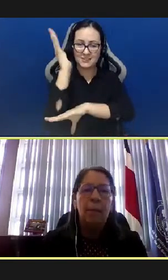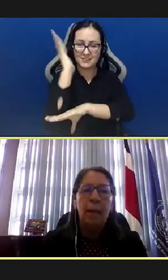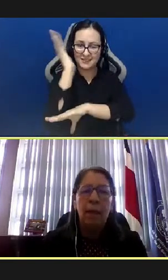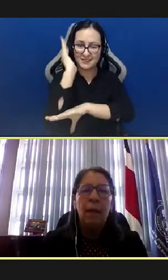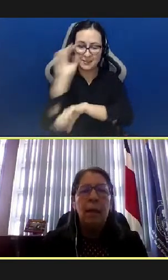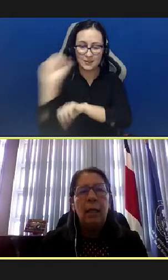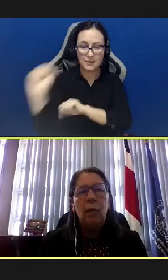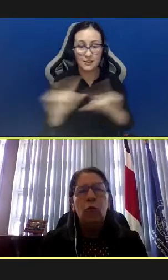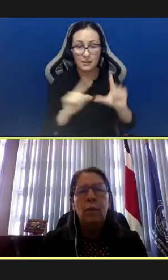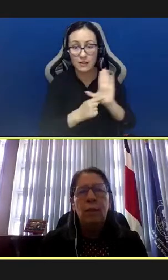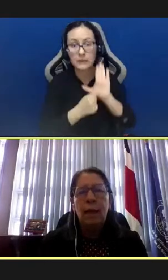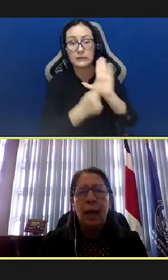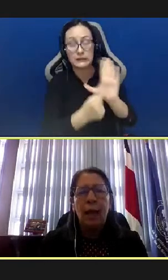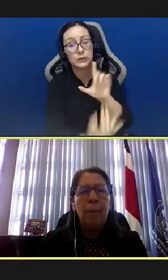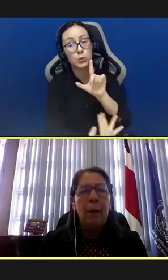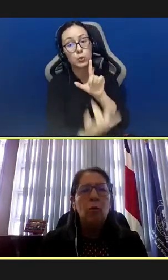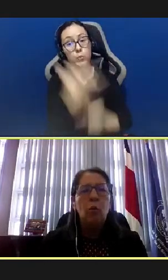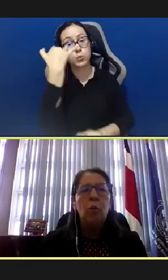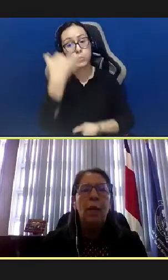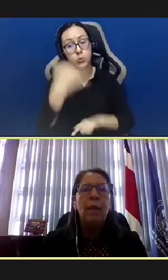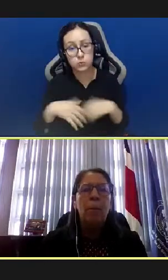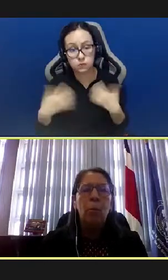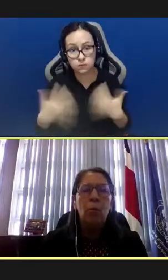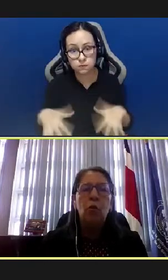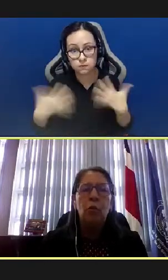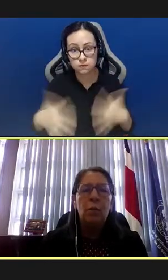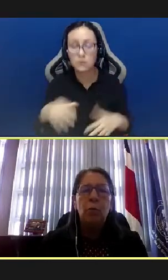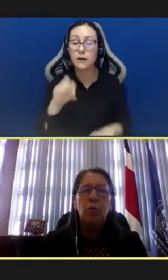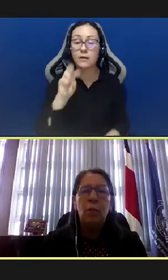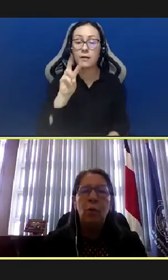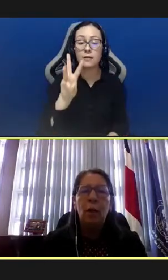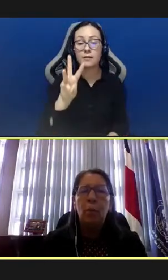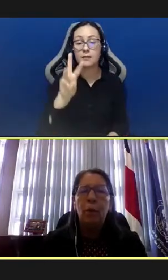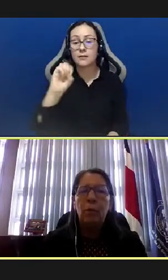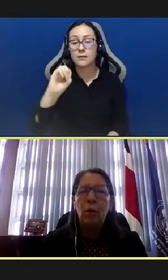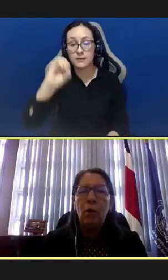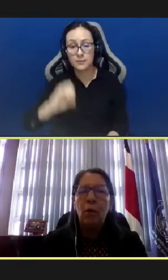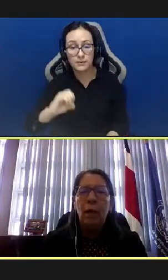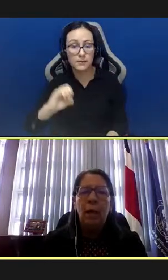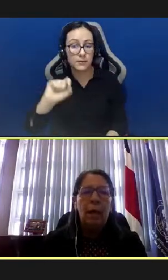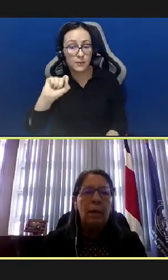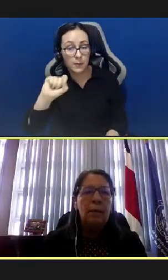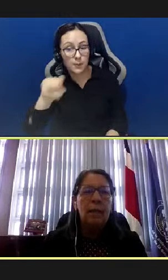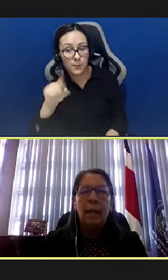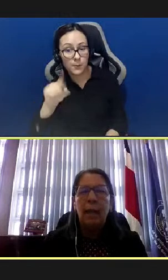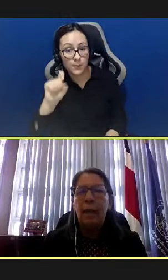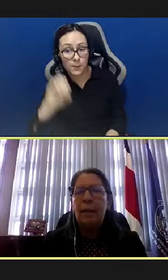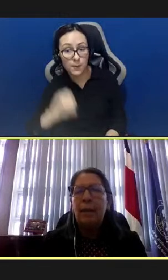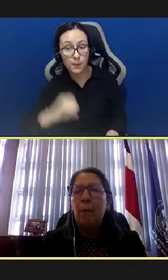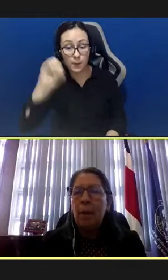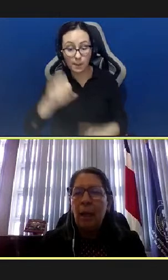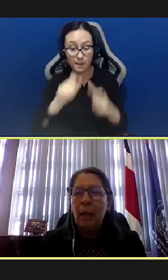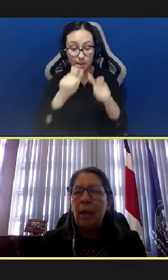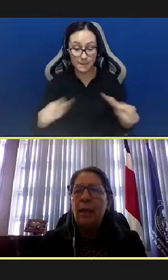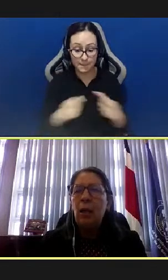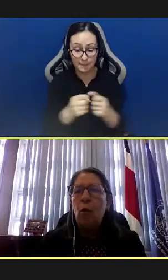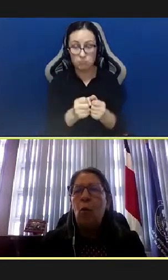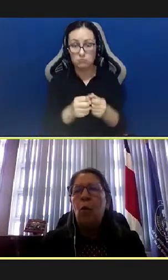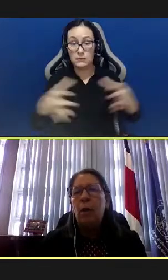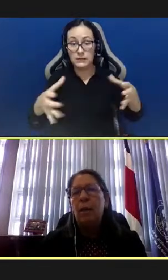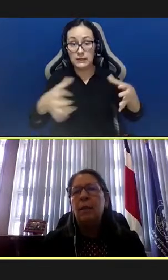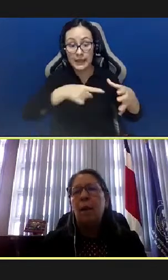the previous presentation, that has been faced by diverse communities as a result of the pandemic,